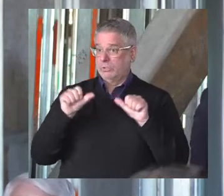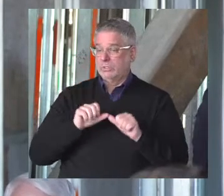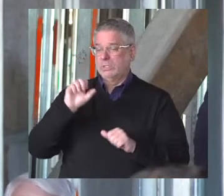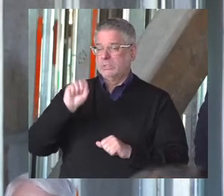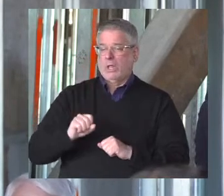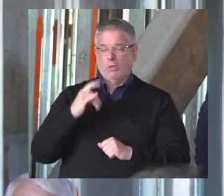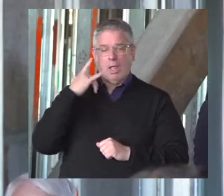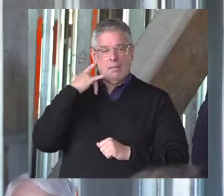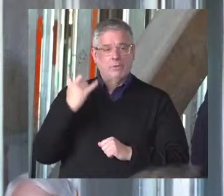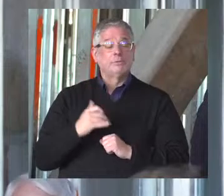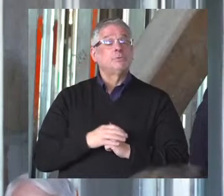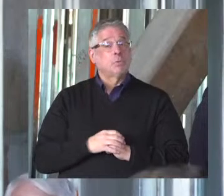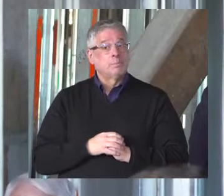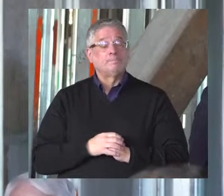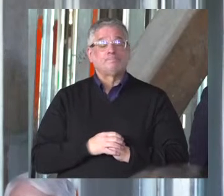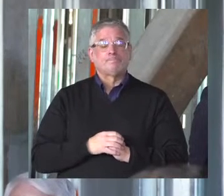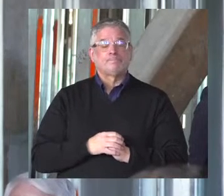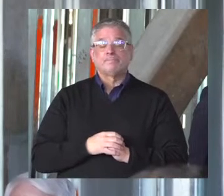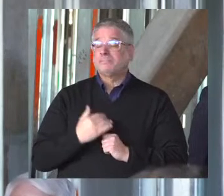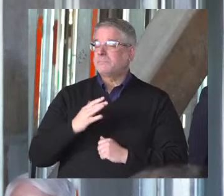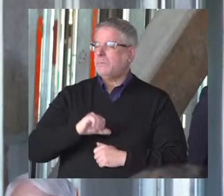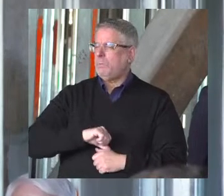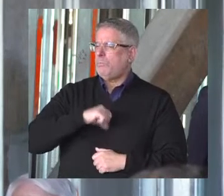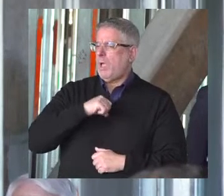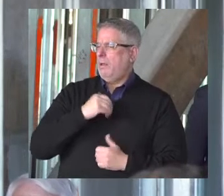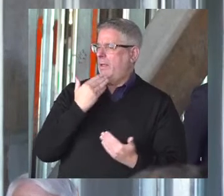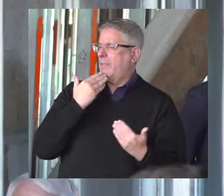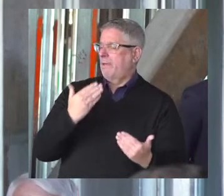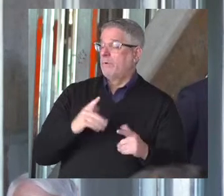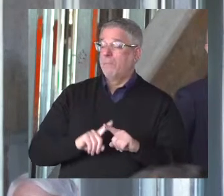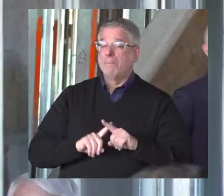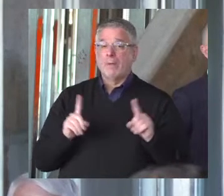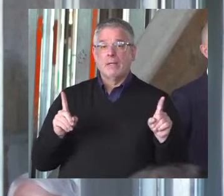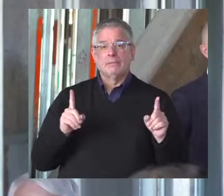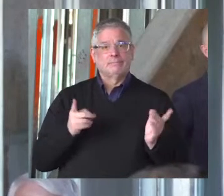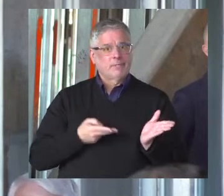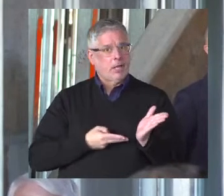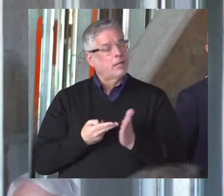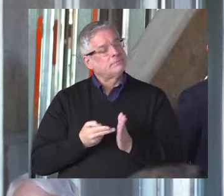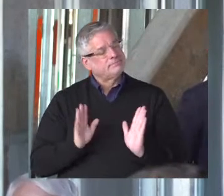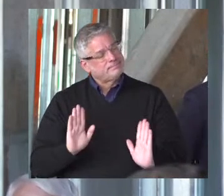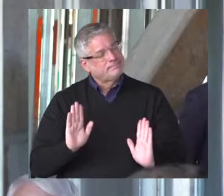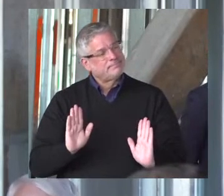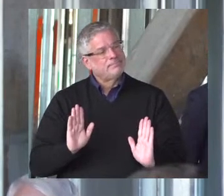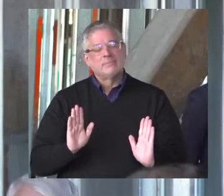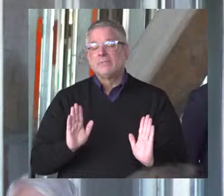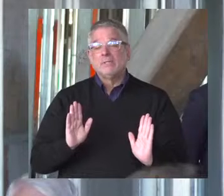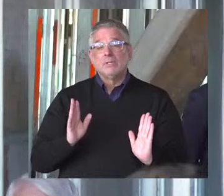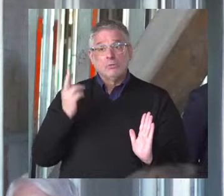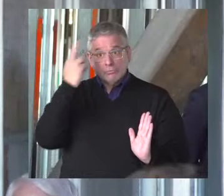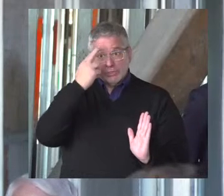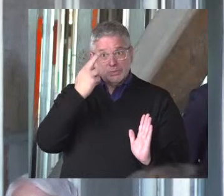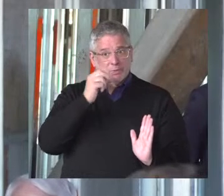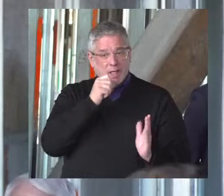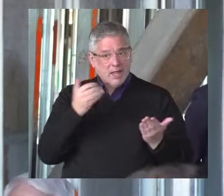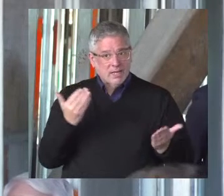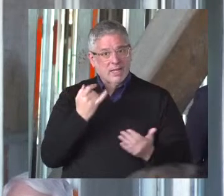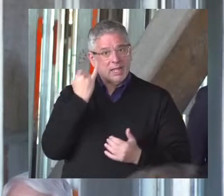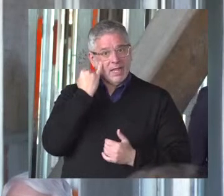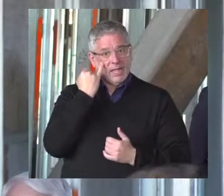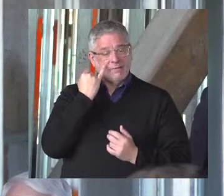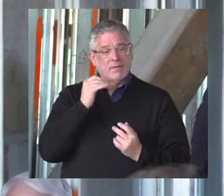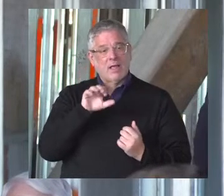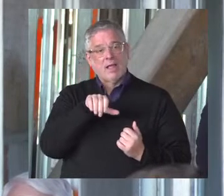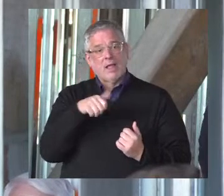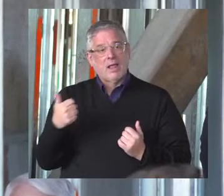Southern California. So I'm just very proud and thankful. But let's be honest, we wouldn't necessarily be here if it weren't for